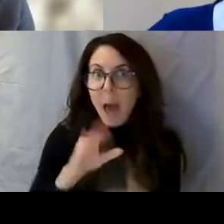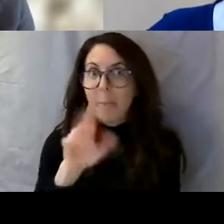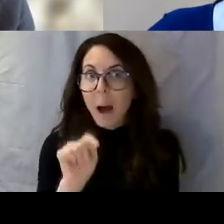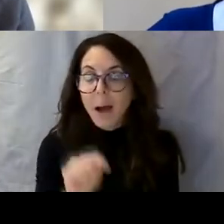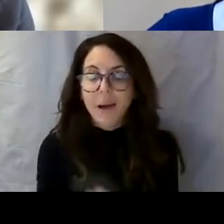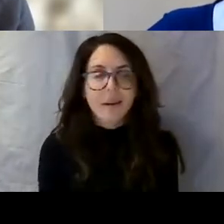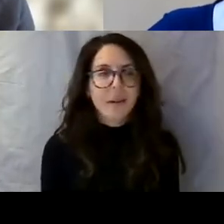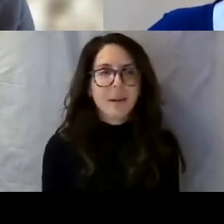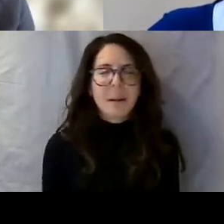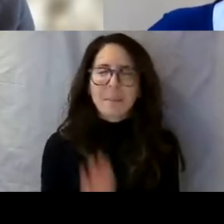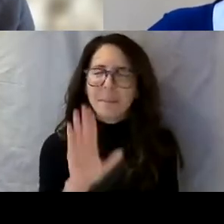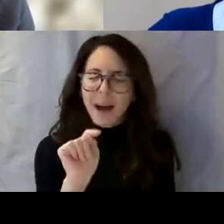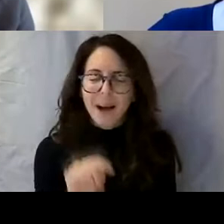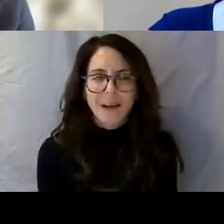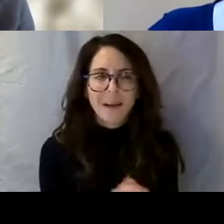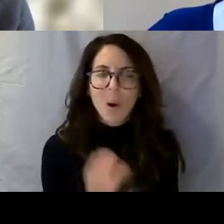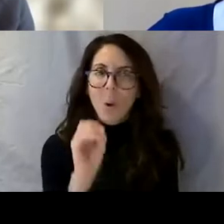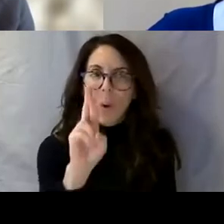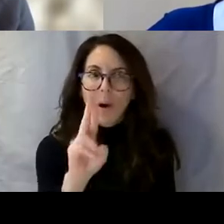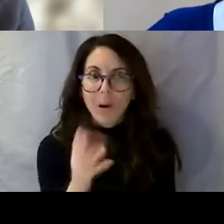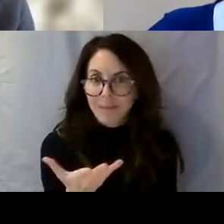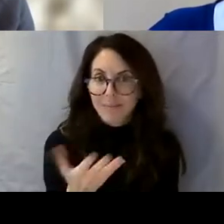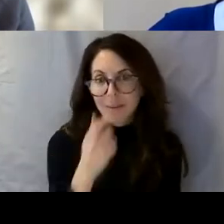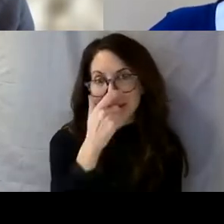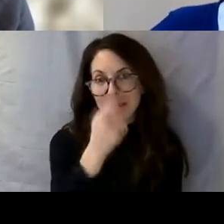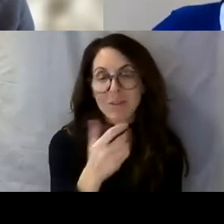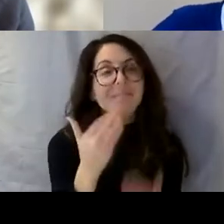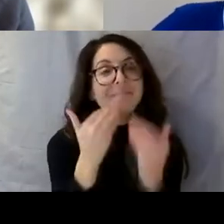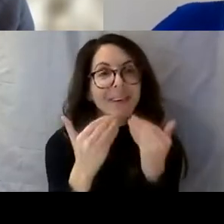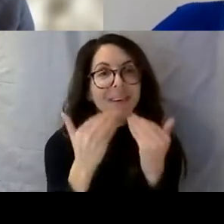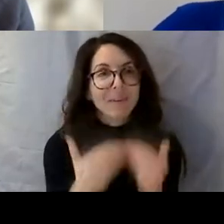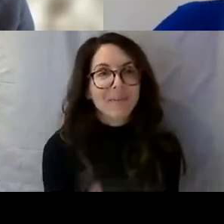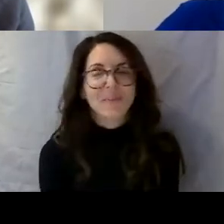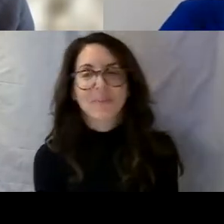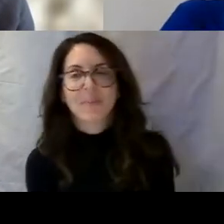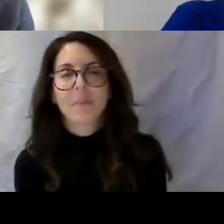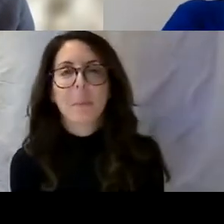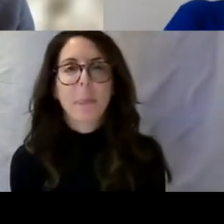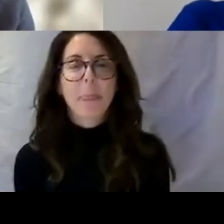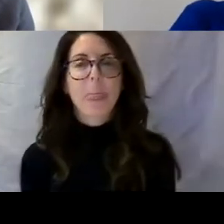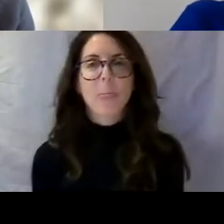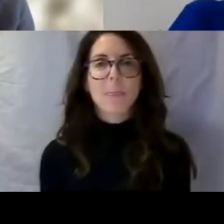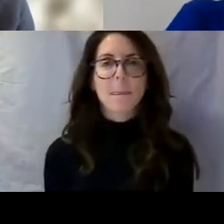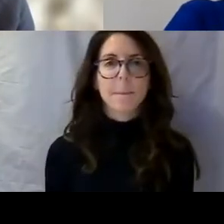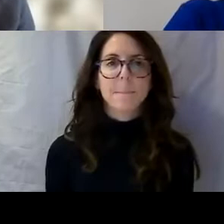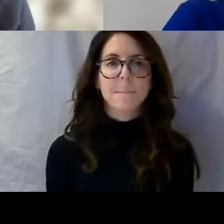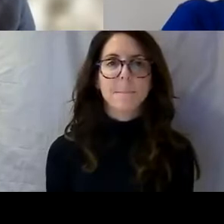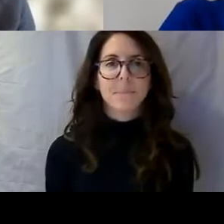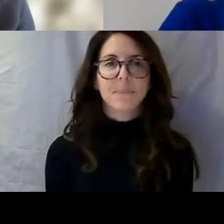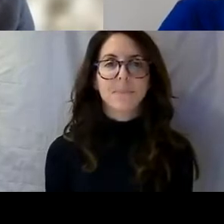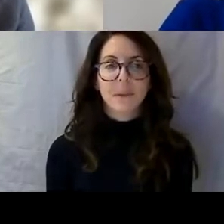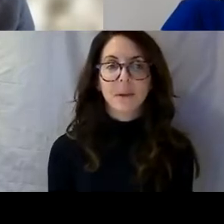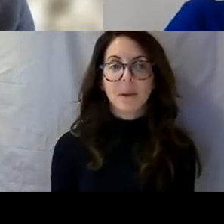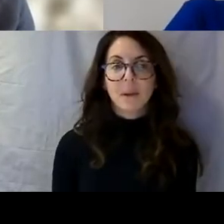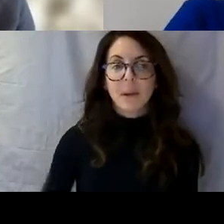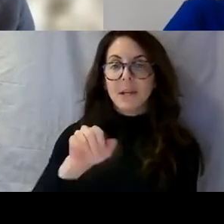hand, thinking, because that would be interesting. Thank you very much. Oh, thank you so much, Hillary. I wasn't